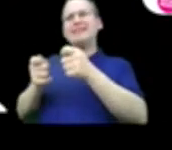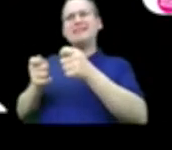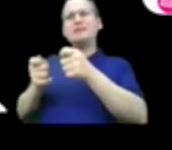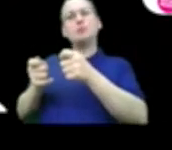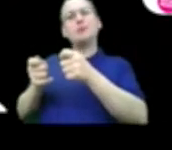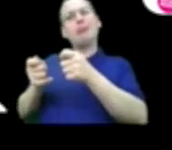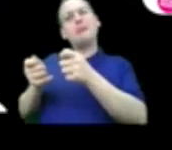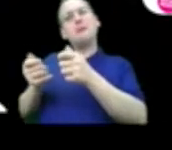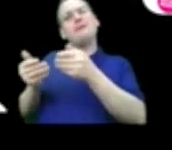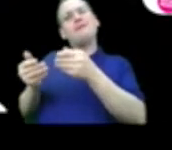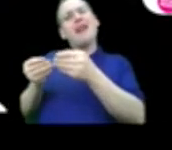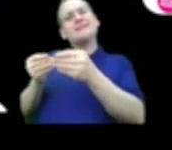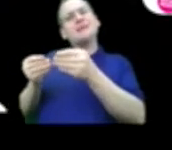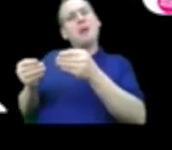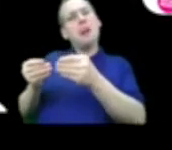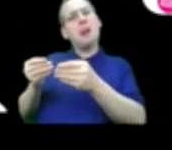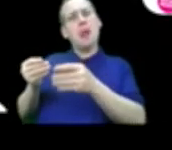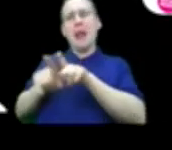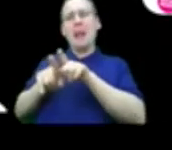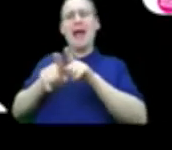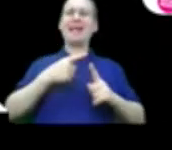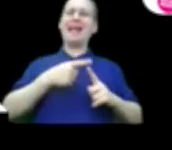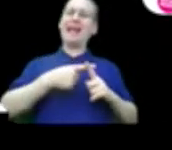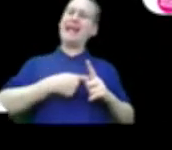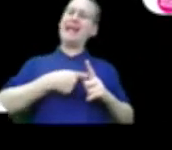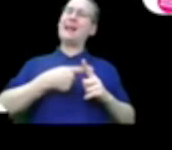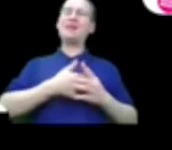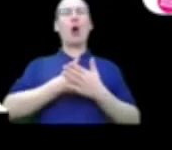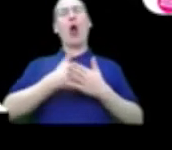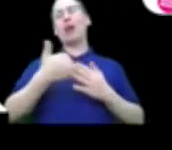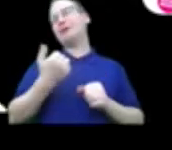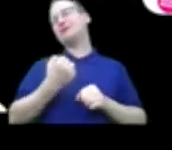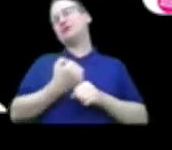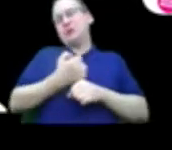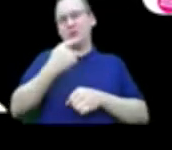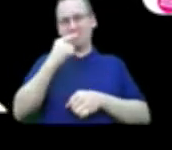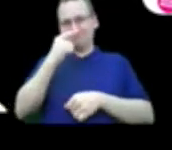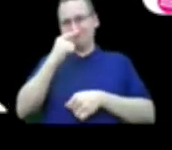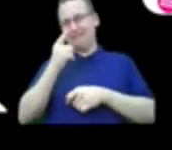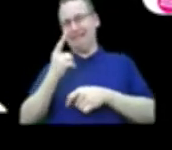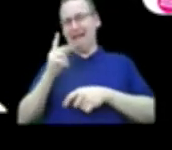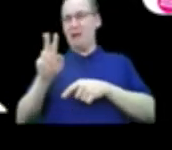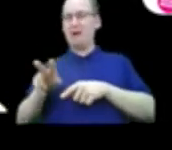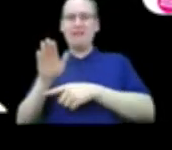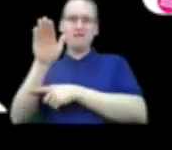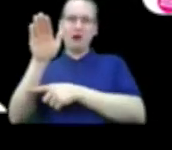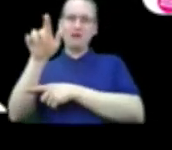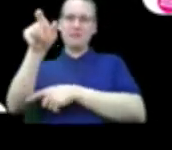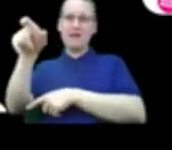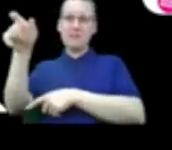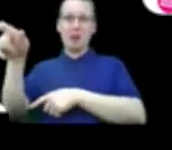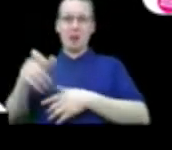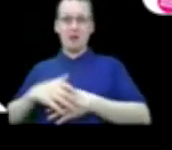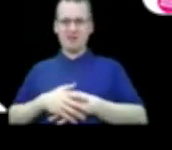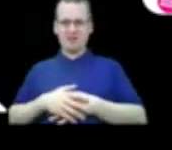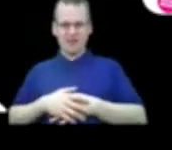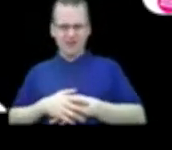leniency, like the English always do with foreigners. I don't know where he got that idea